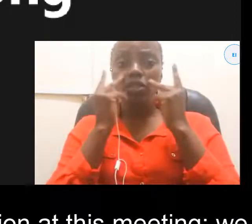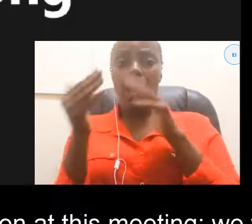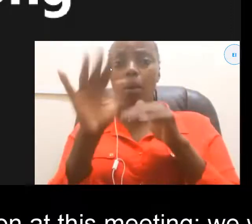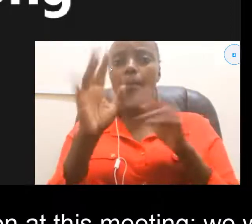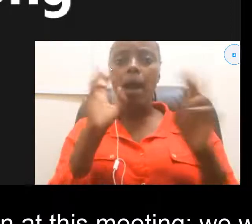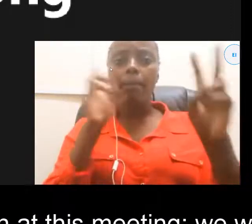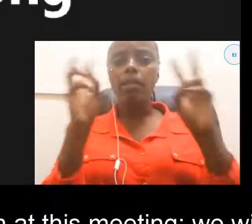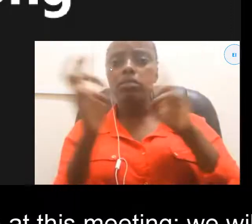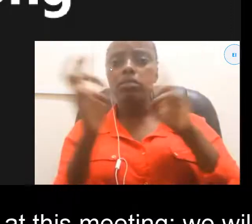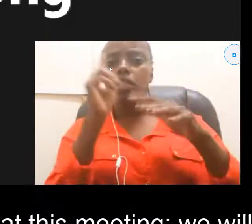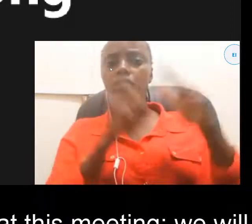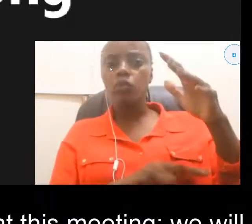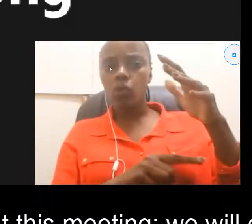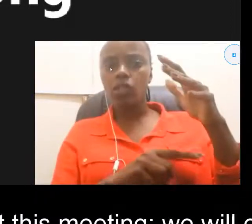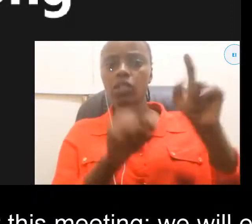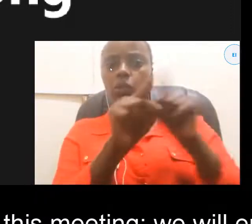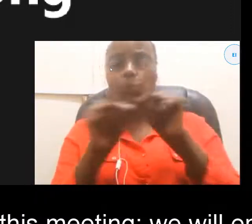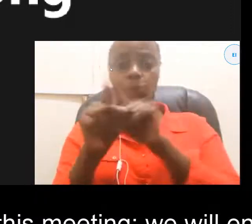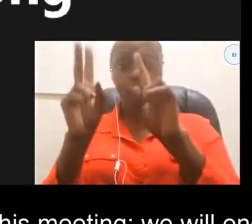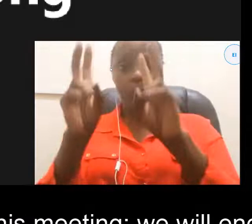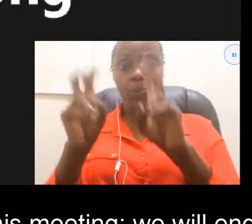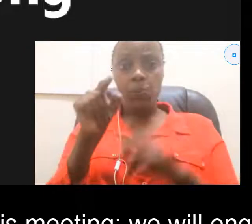perspectives around this.